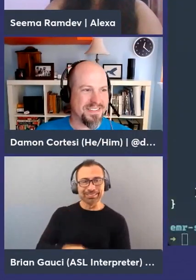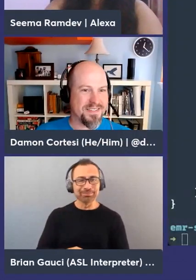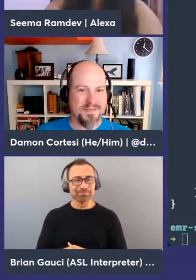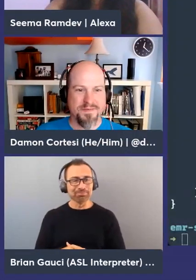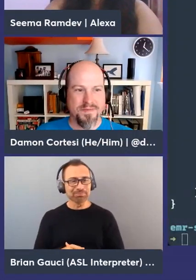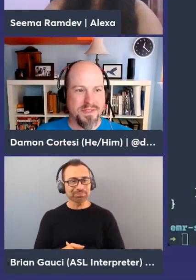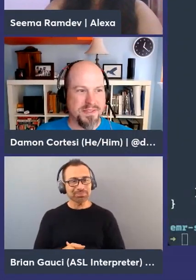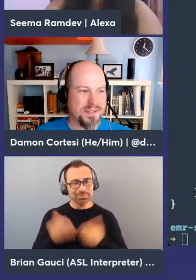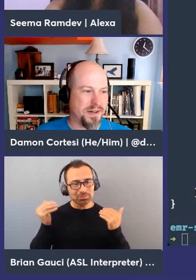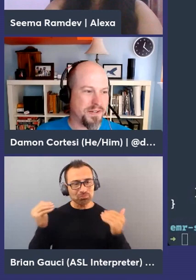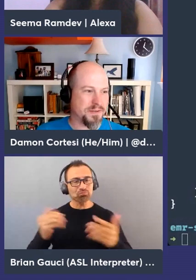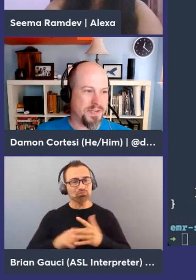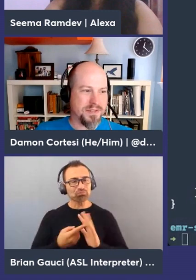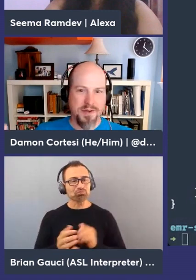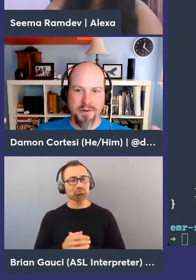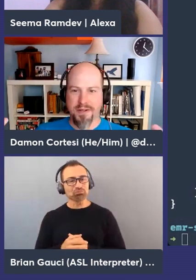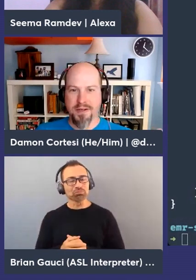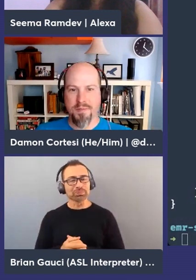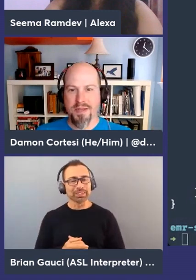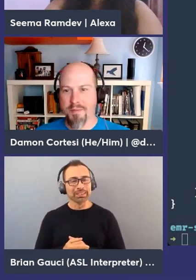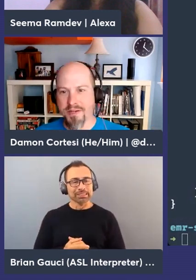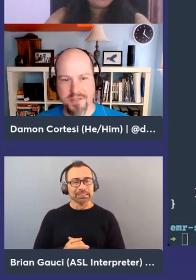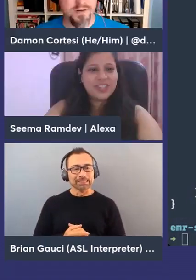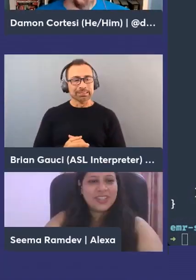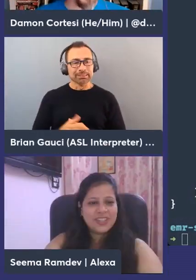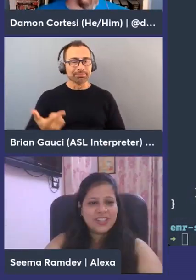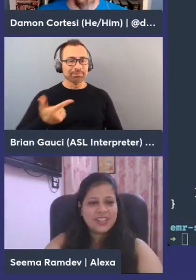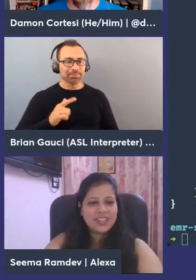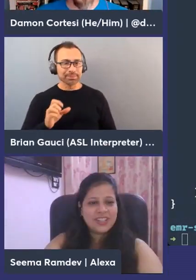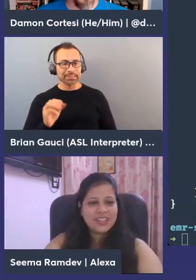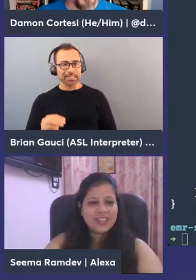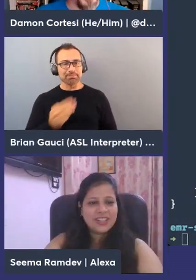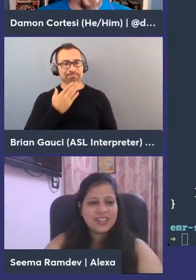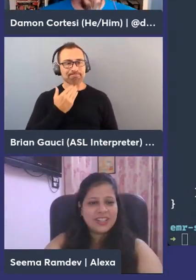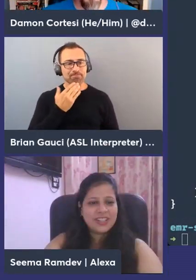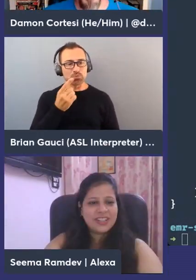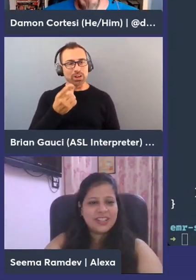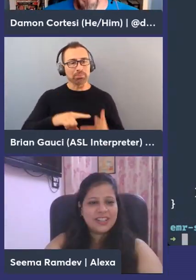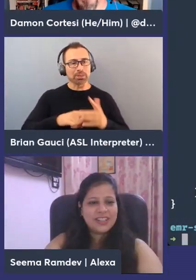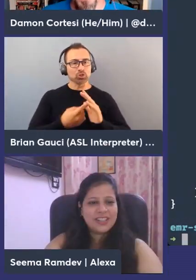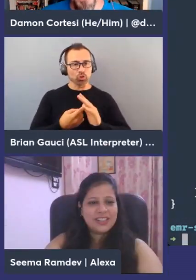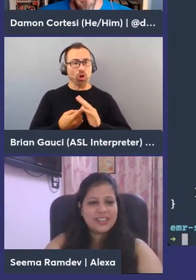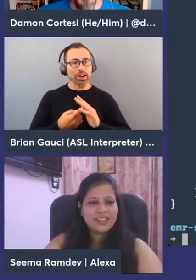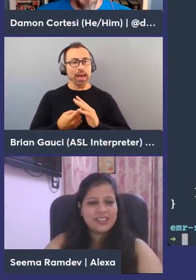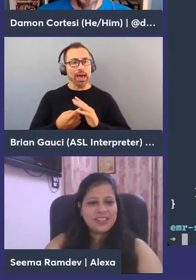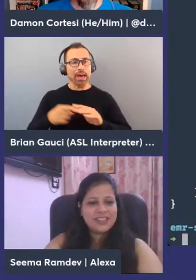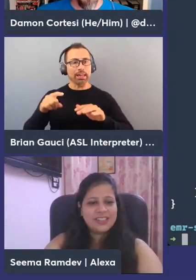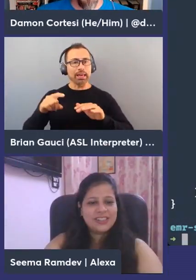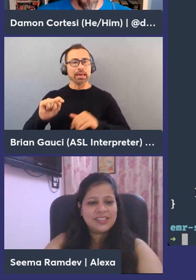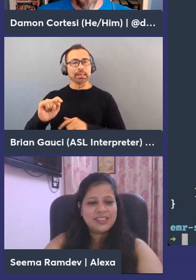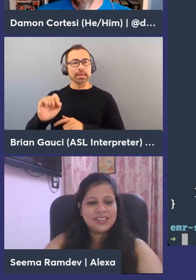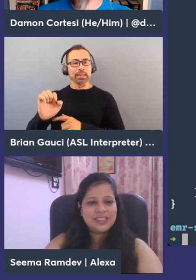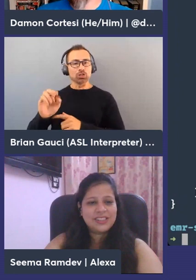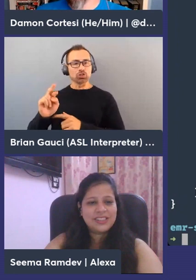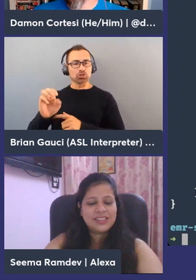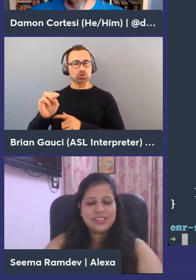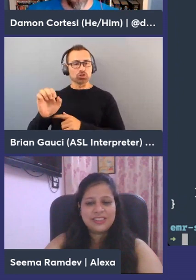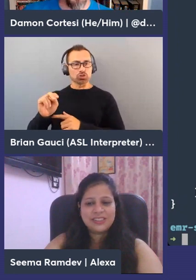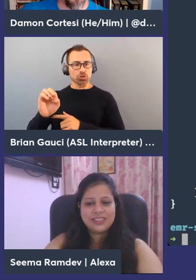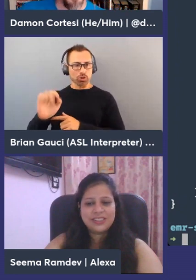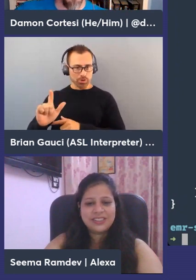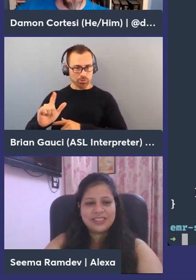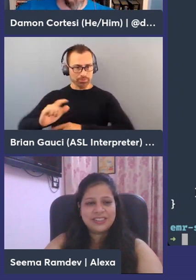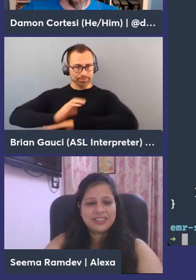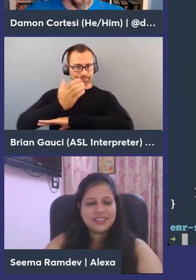kick that off then. All right, sweet. So I'm going to start off with a terminal because that's where I am most comfortable. And what All I'm right. going to do in